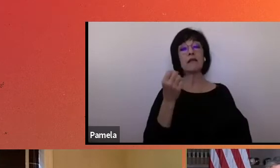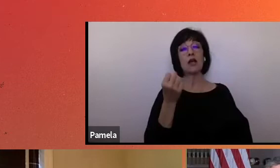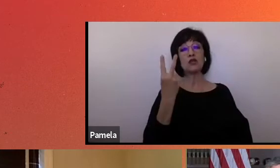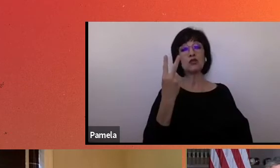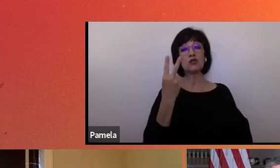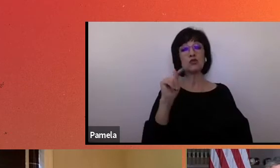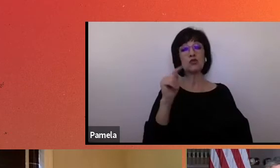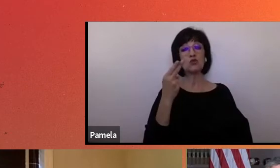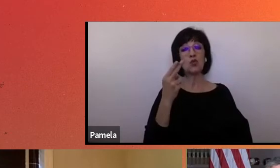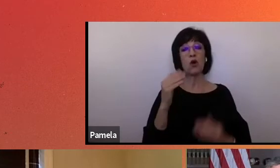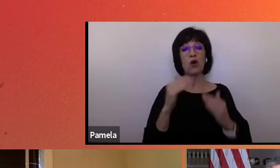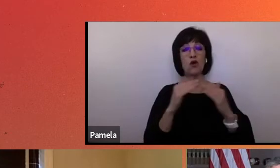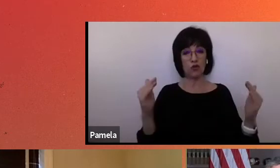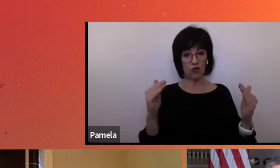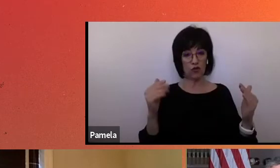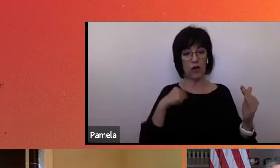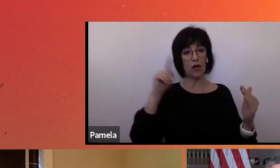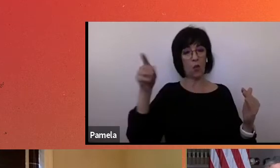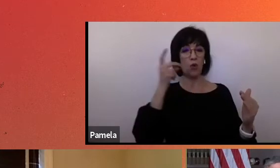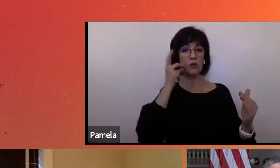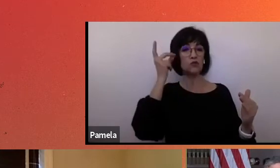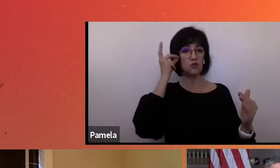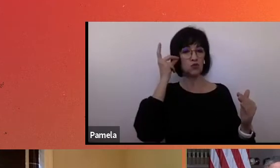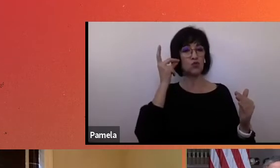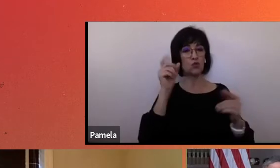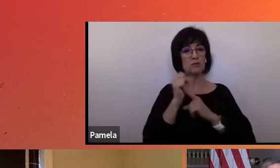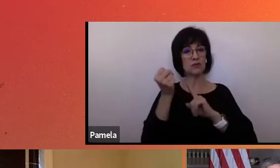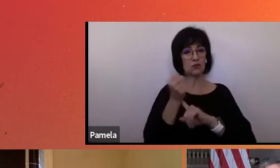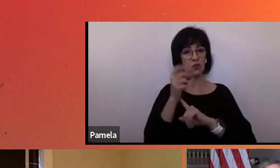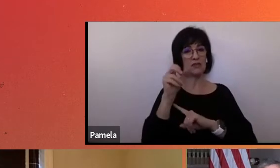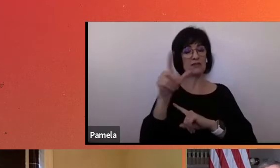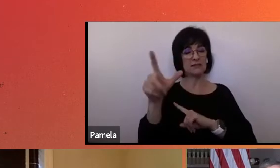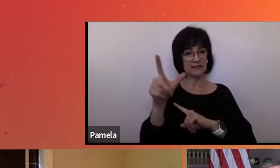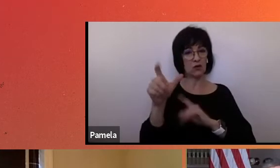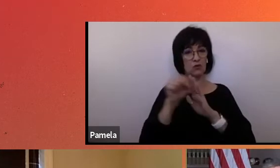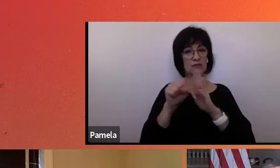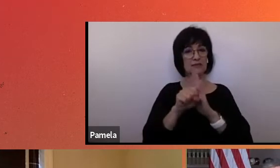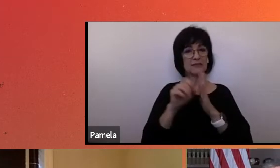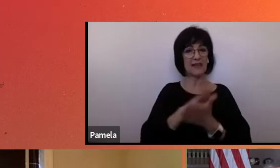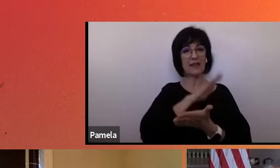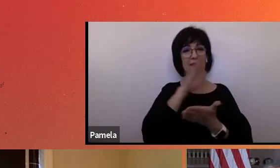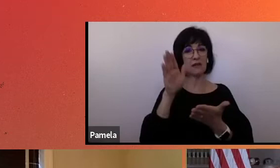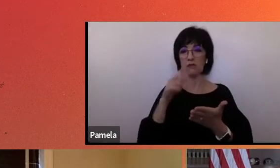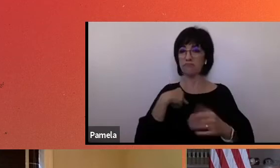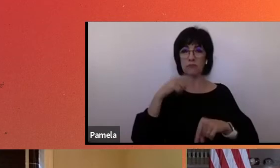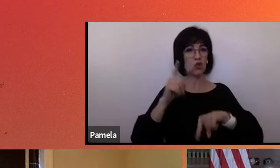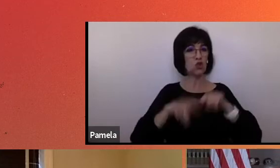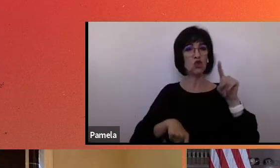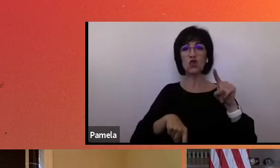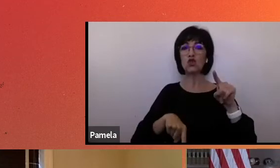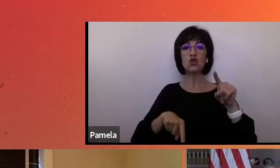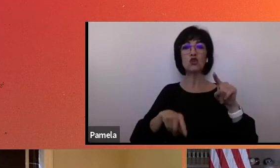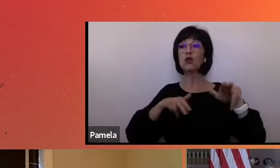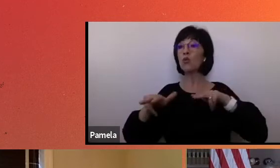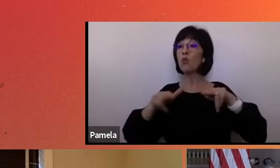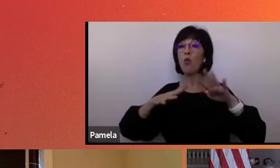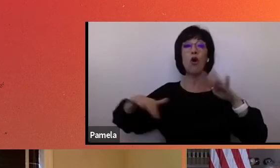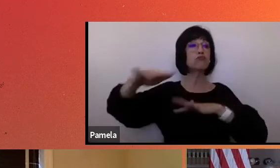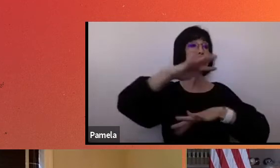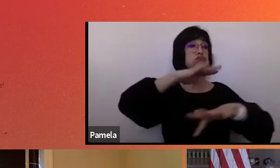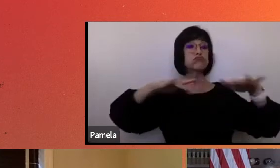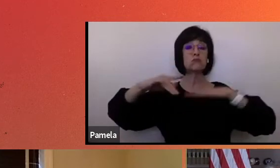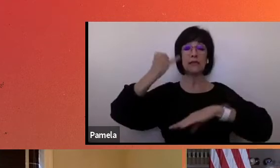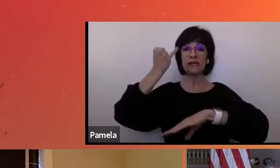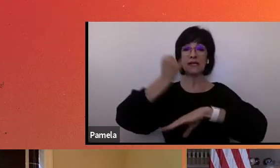School in the dormitory situation there where we couldn't even leave the campus except once a month and all those things. But that was the